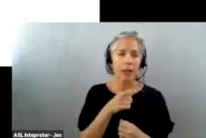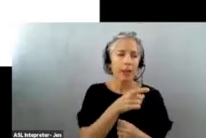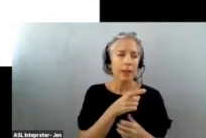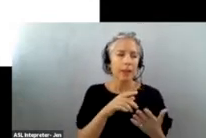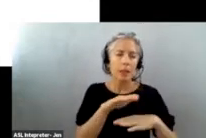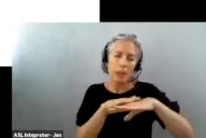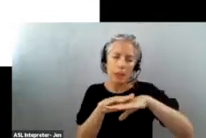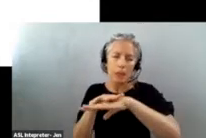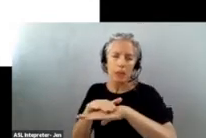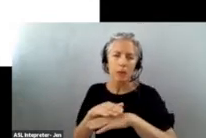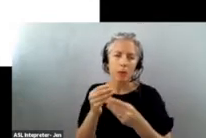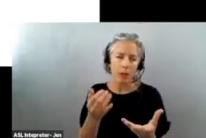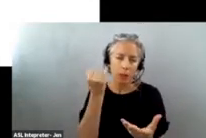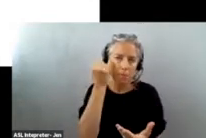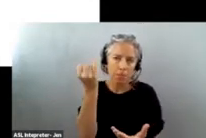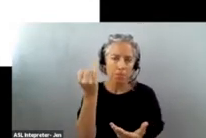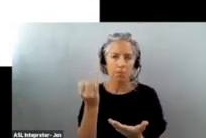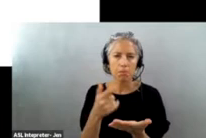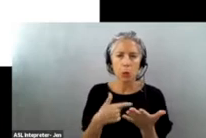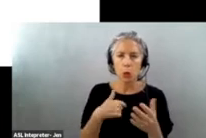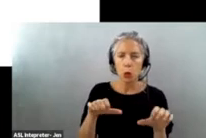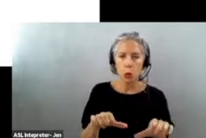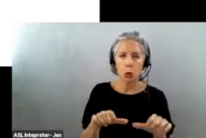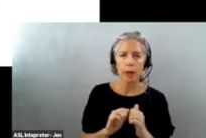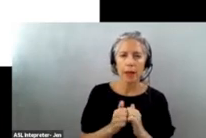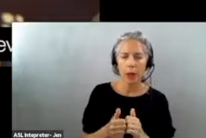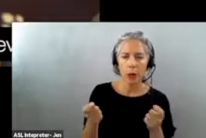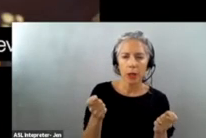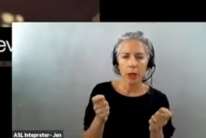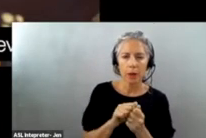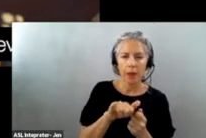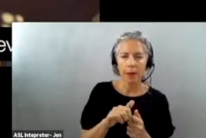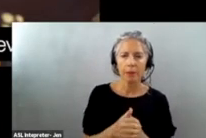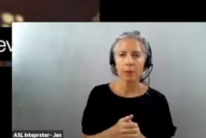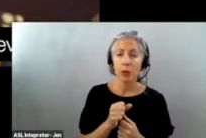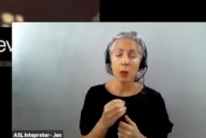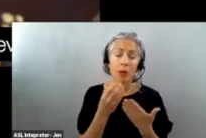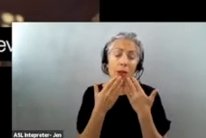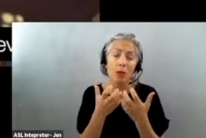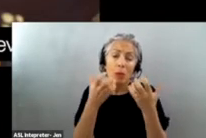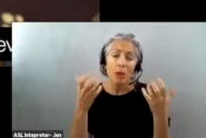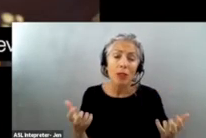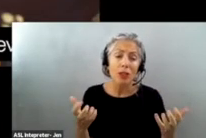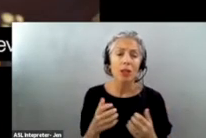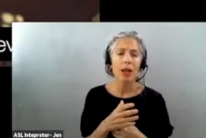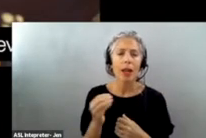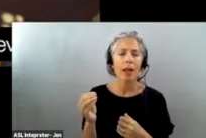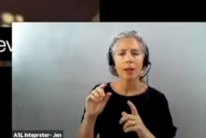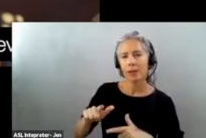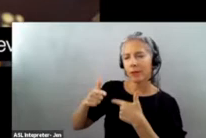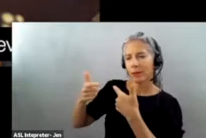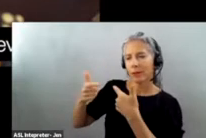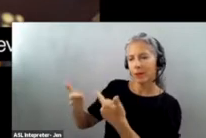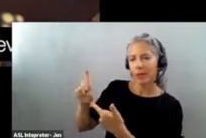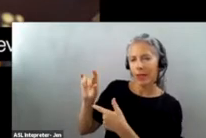give you a hunch of where we are and how we are dealing with this. So thank you very much. And then I give over to